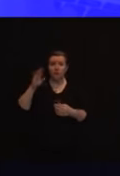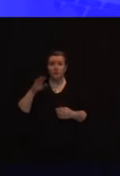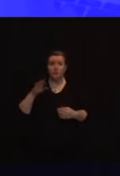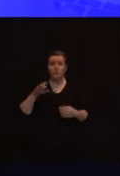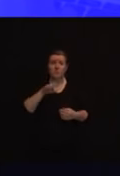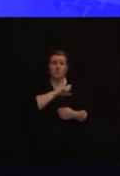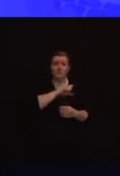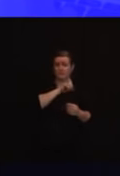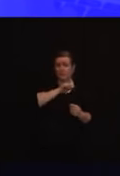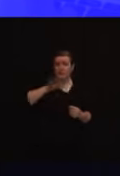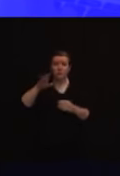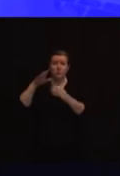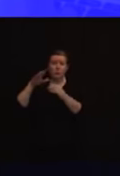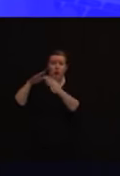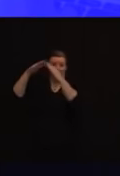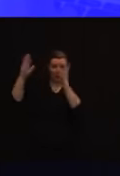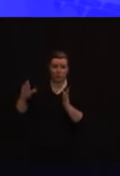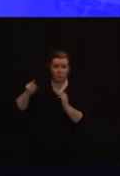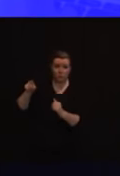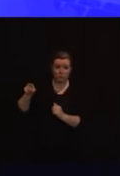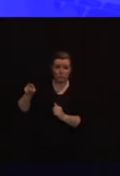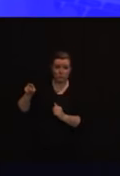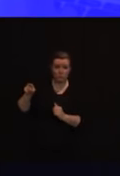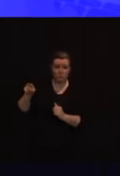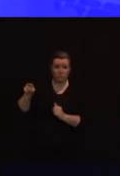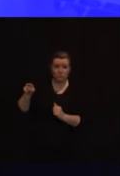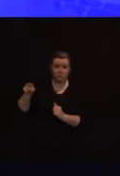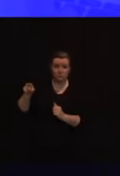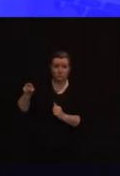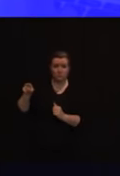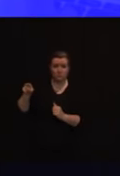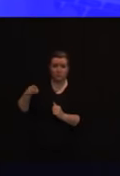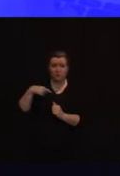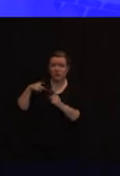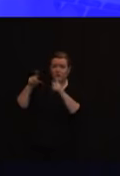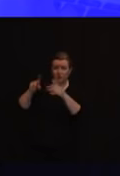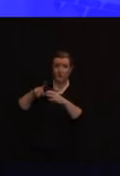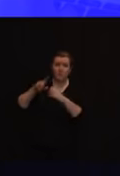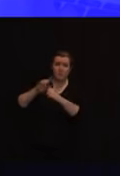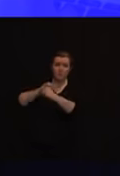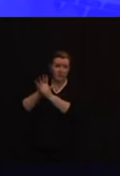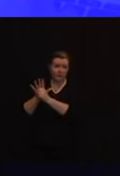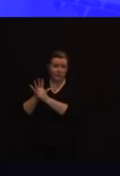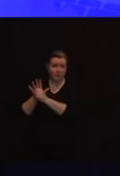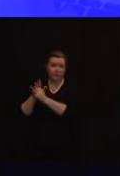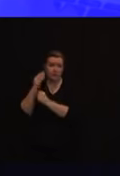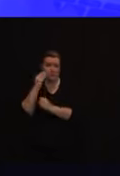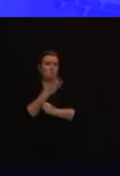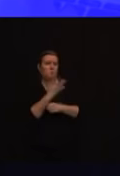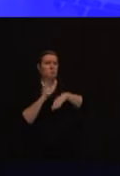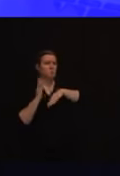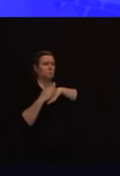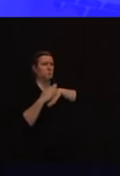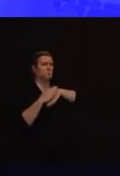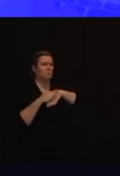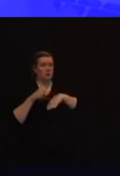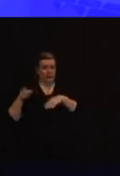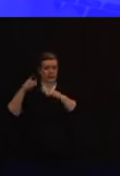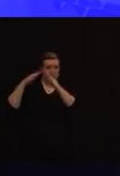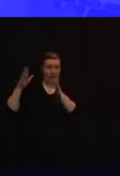house, it was at least flagged for the public safety telecommunicator to say, hey, trooper, just so you know, that